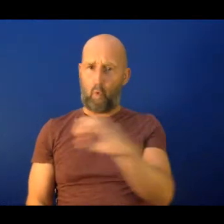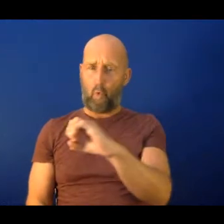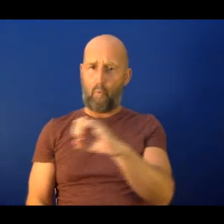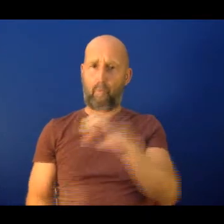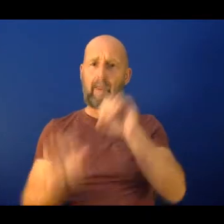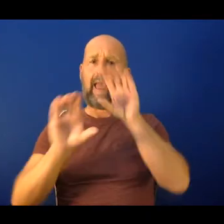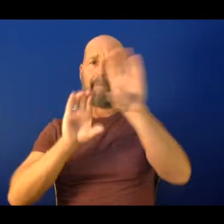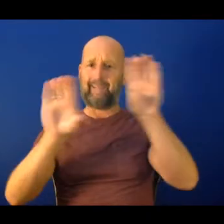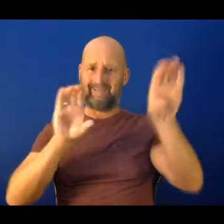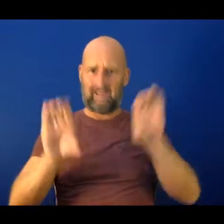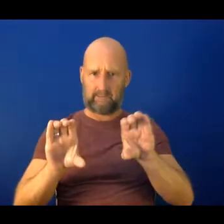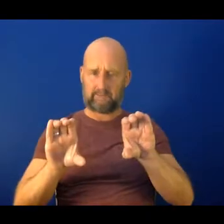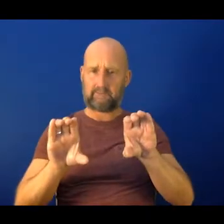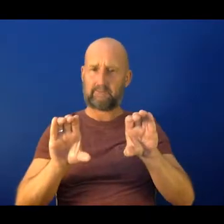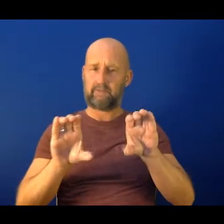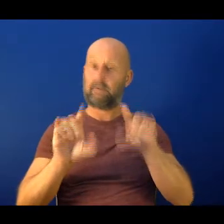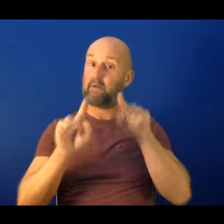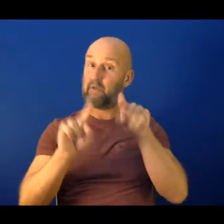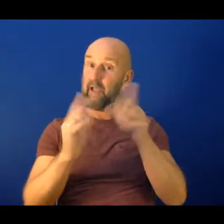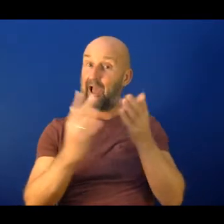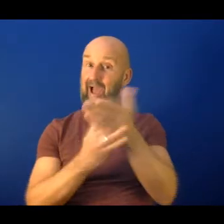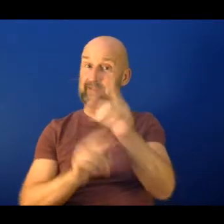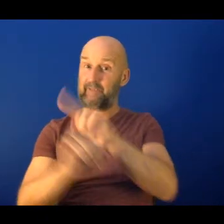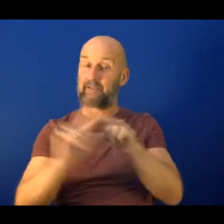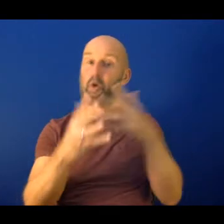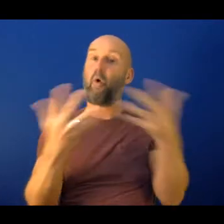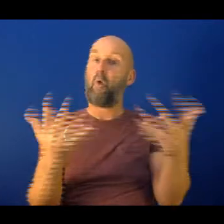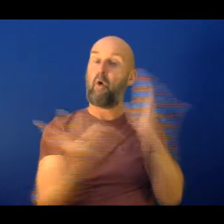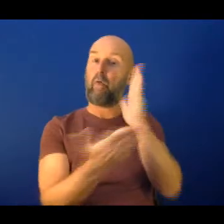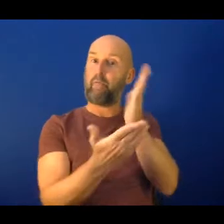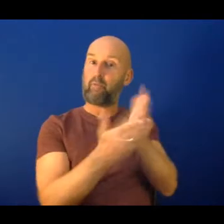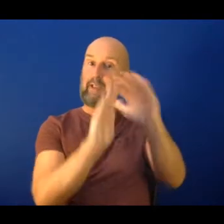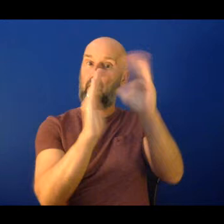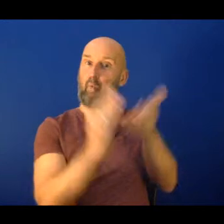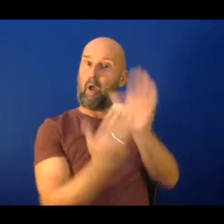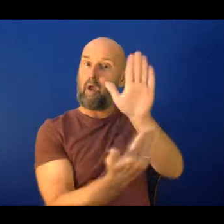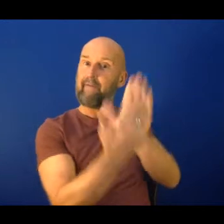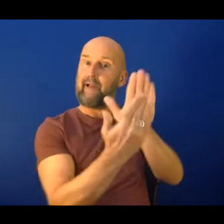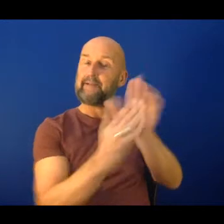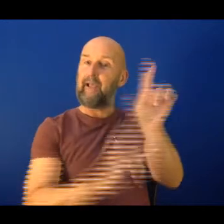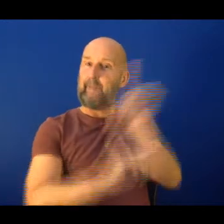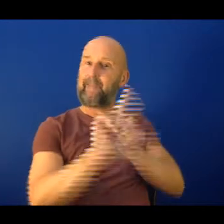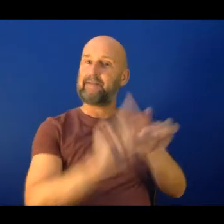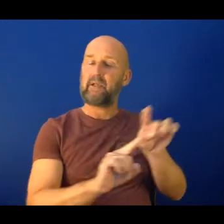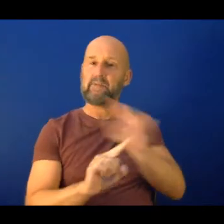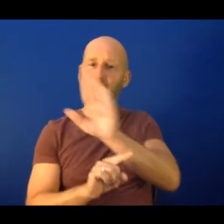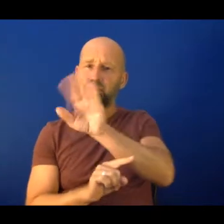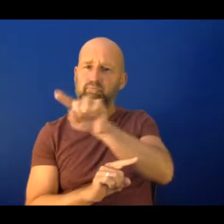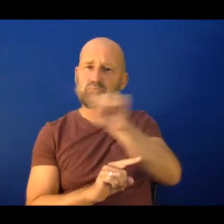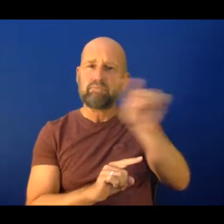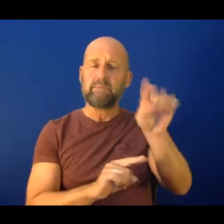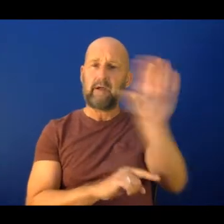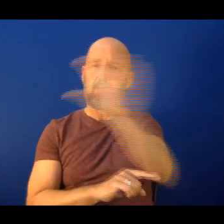meetings about access on Zoom, etc., compared to meetings in the real world. How do you find that? If we could perhaps go around